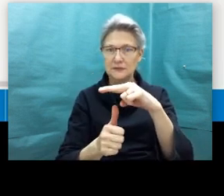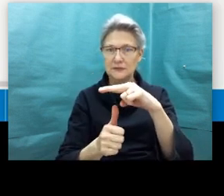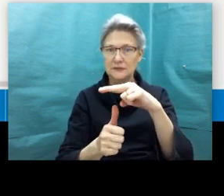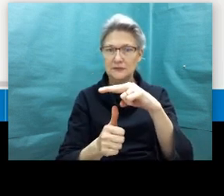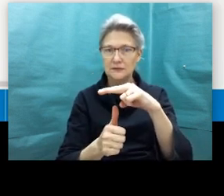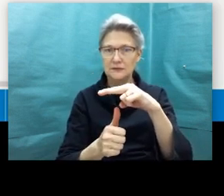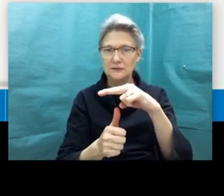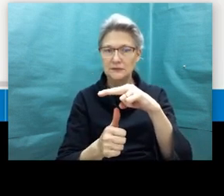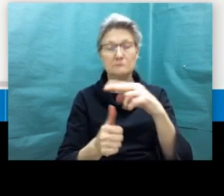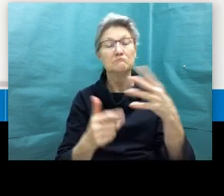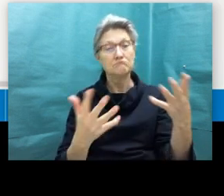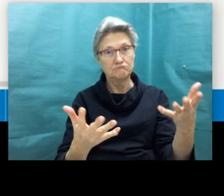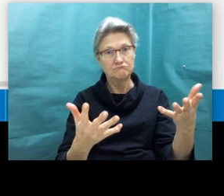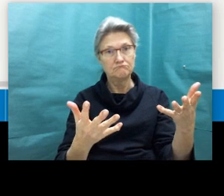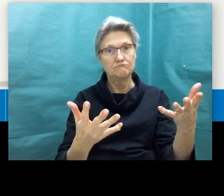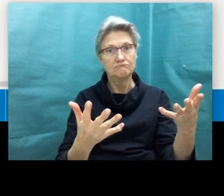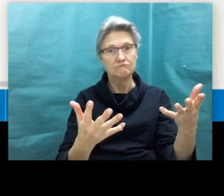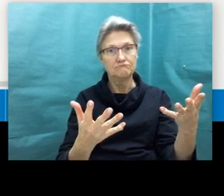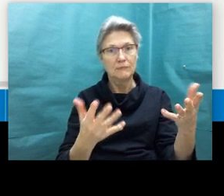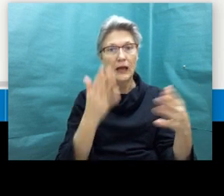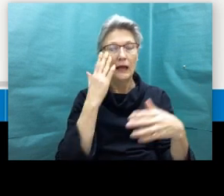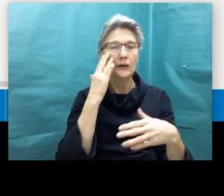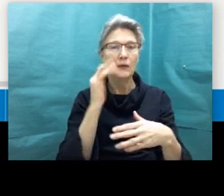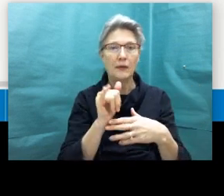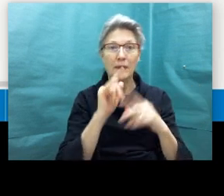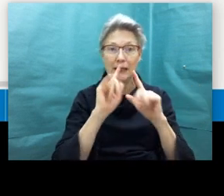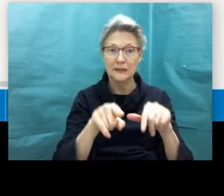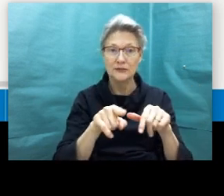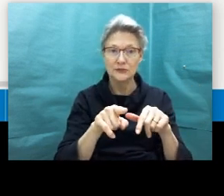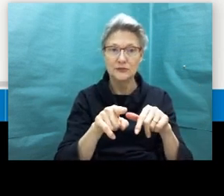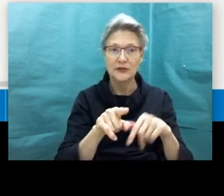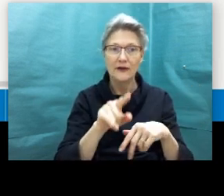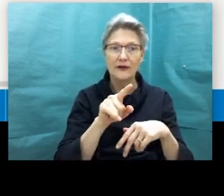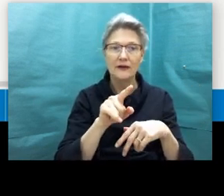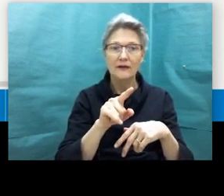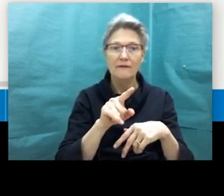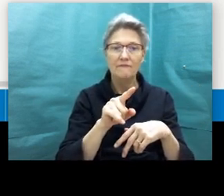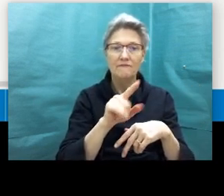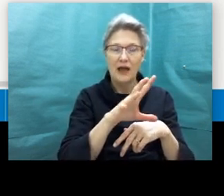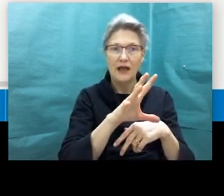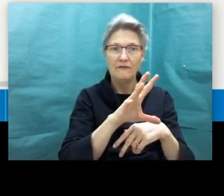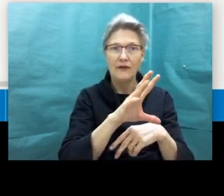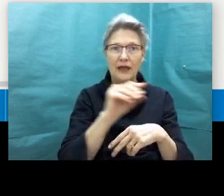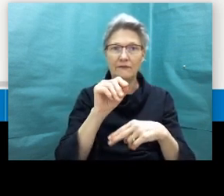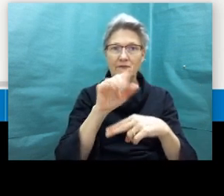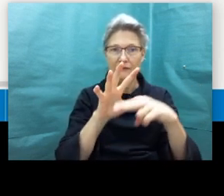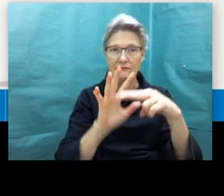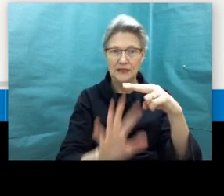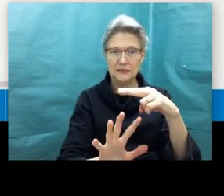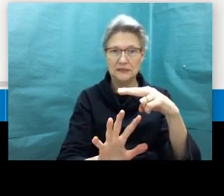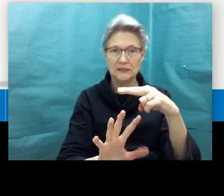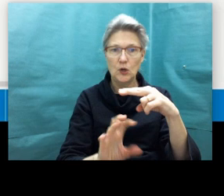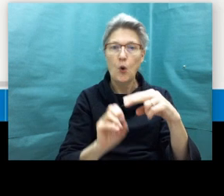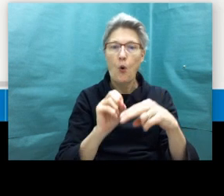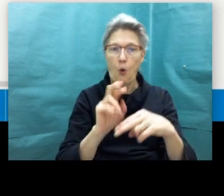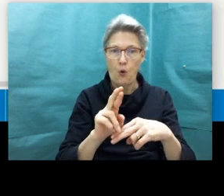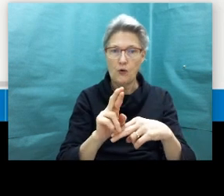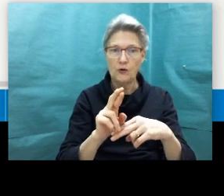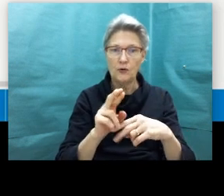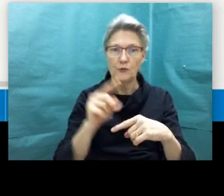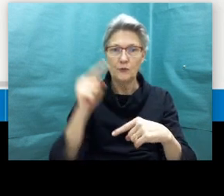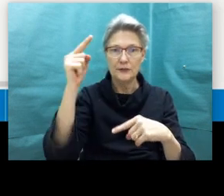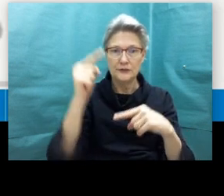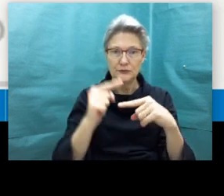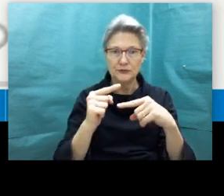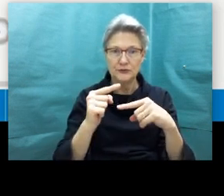tenths. So I know that my answer is 5 5/10. I'm